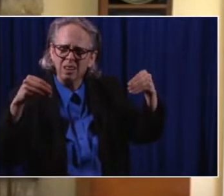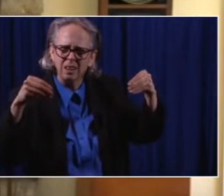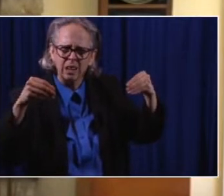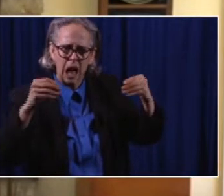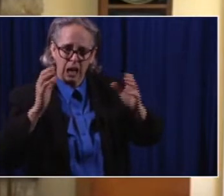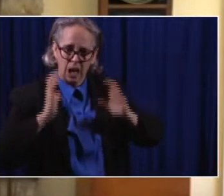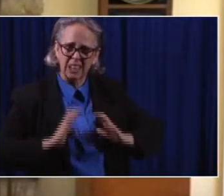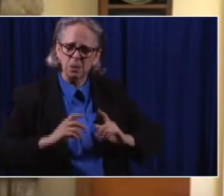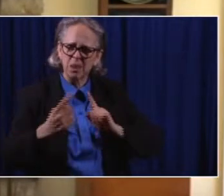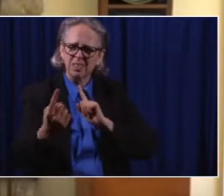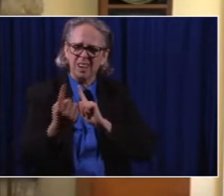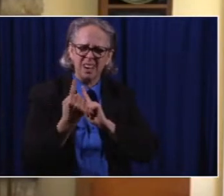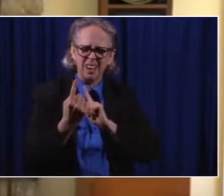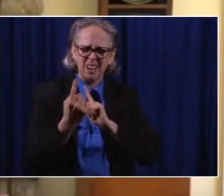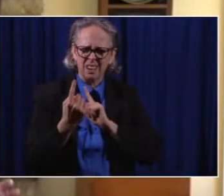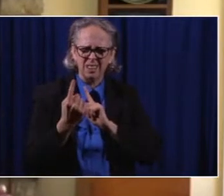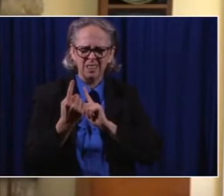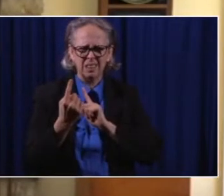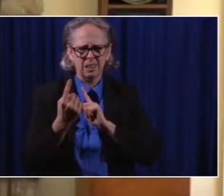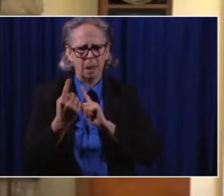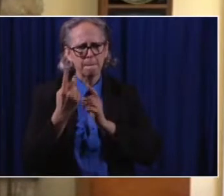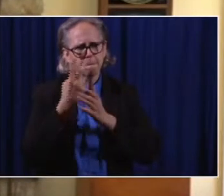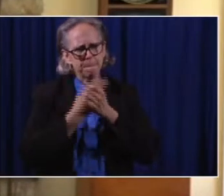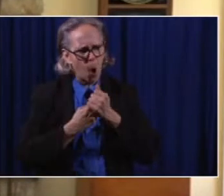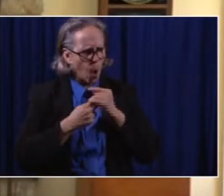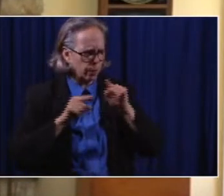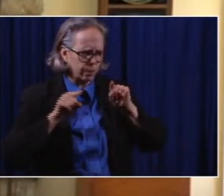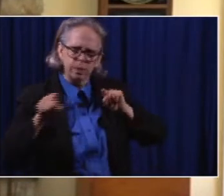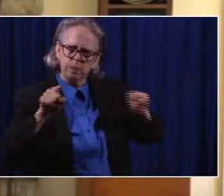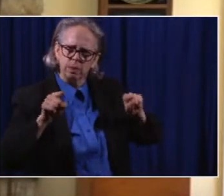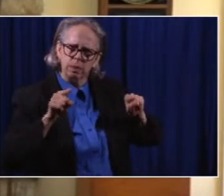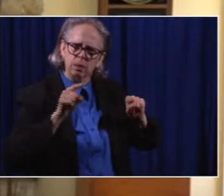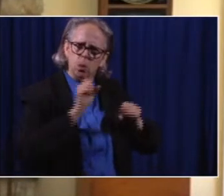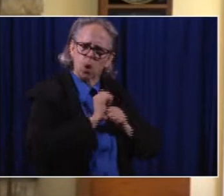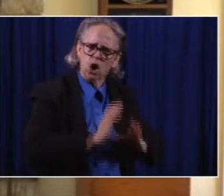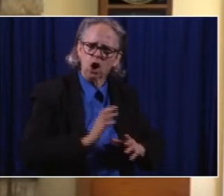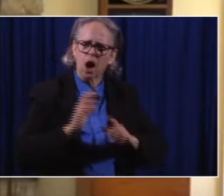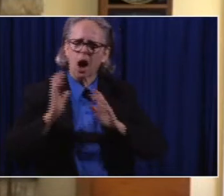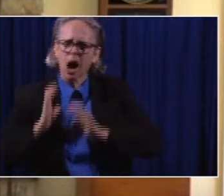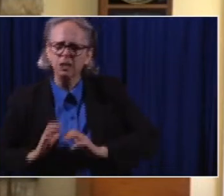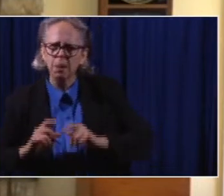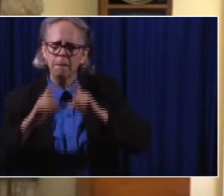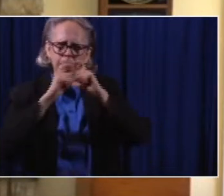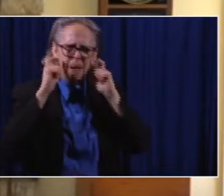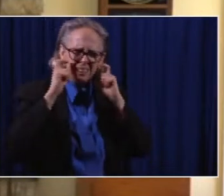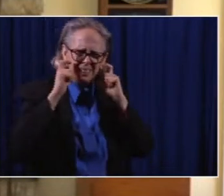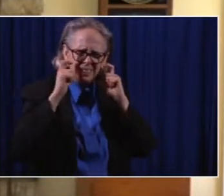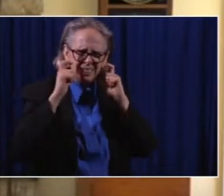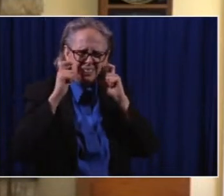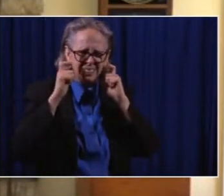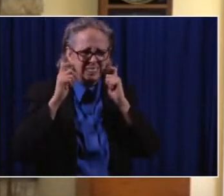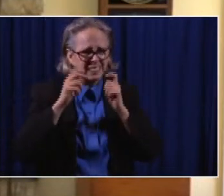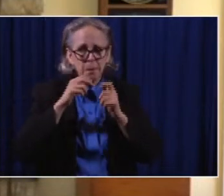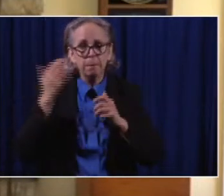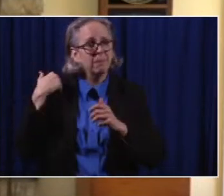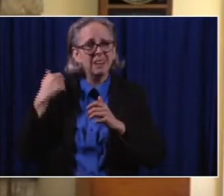employees are wearing masks, but yet people coming in and customers don't have to. That's not fair. It's not fair. It's not